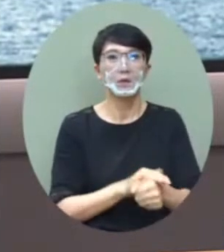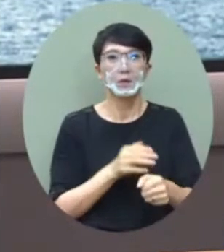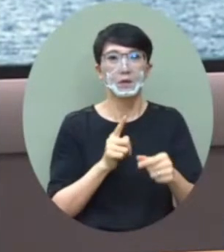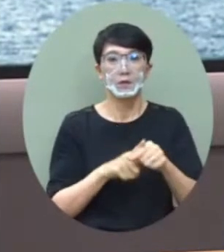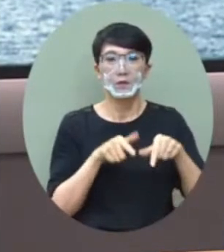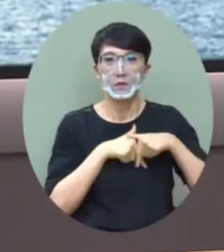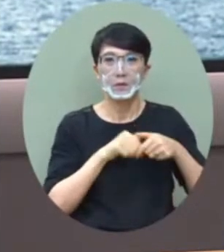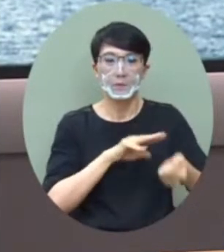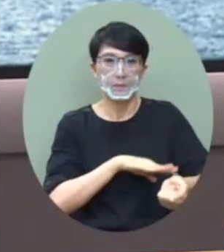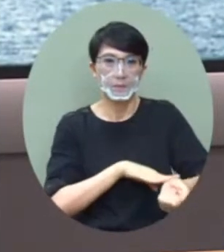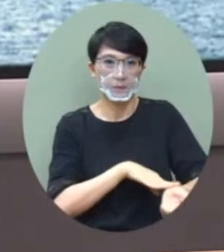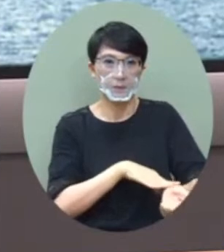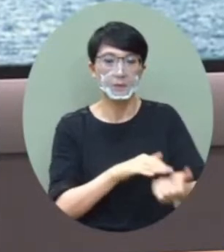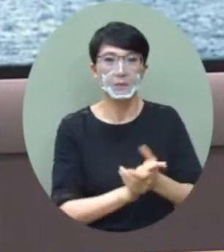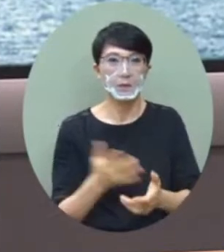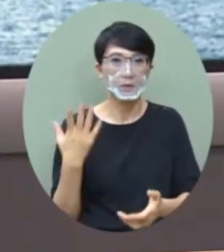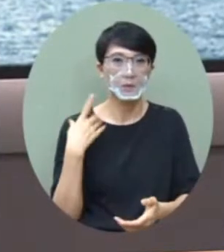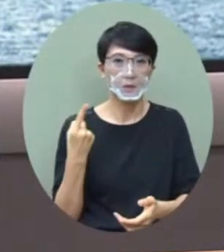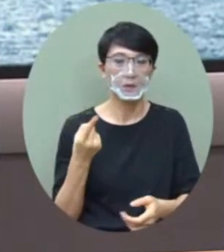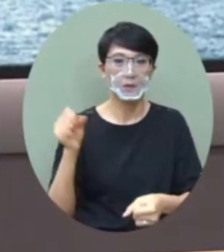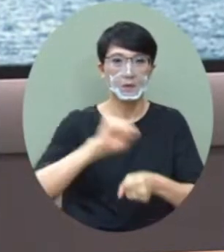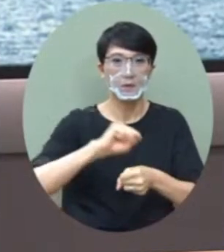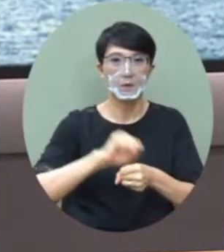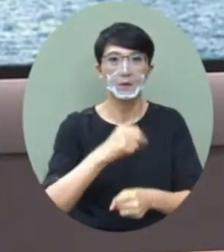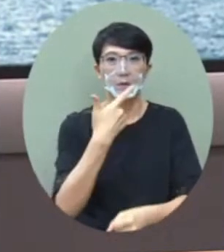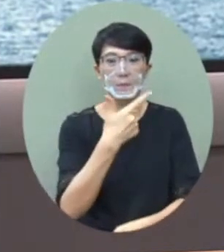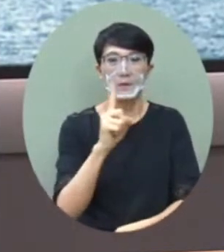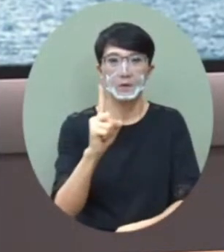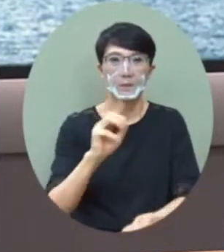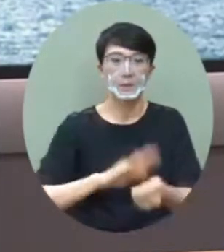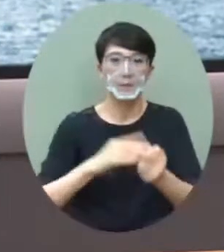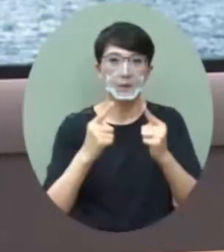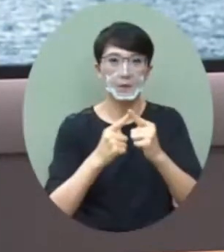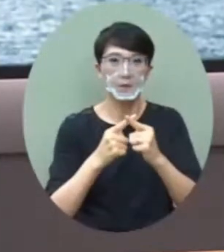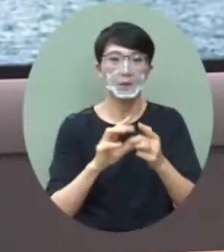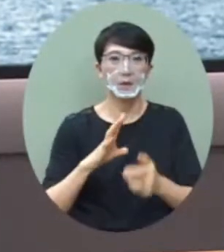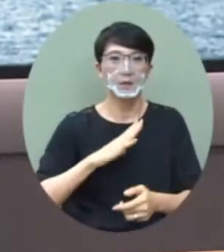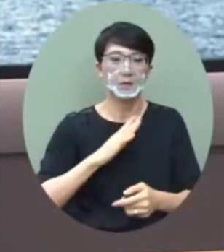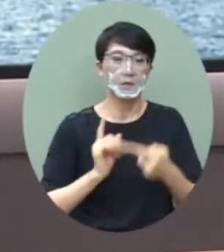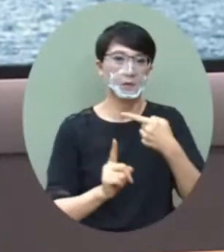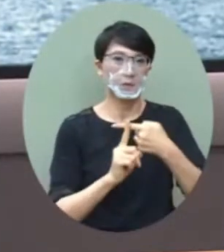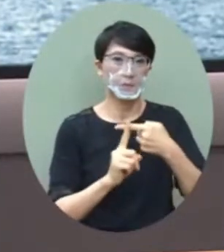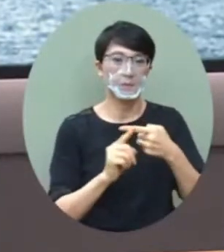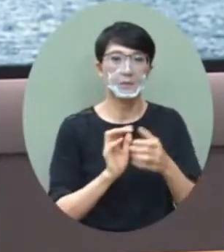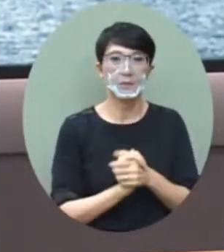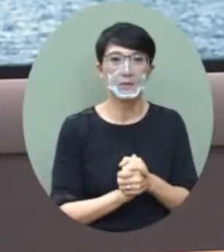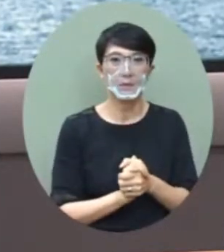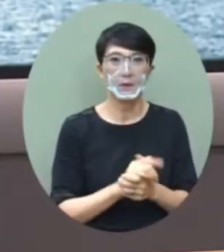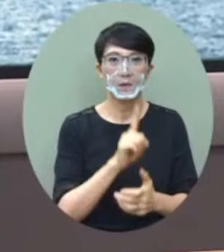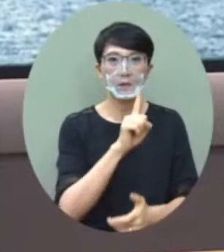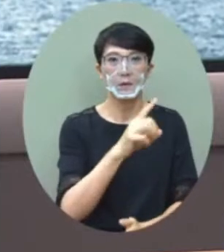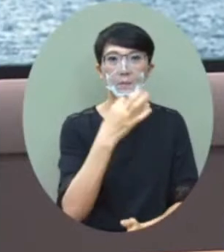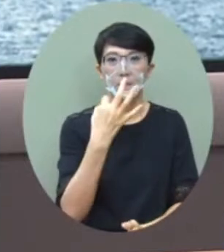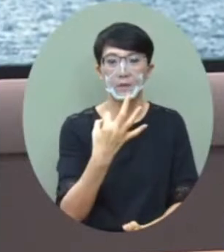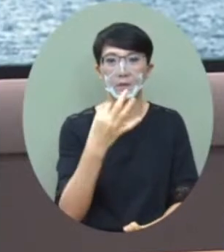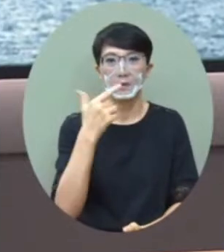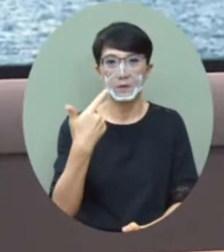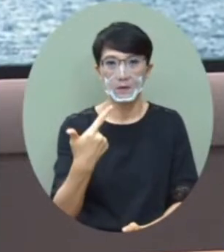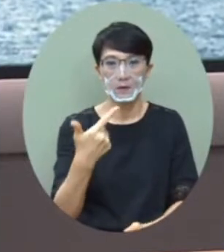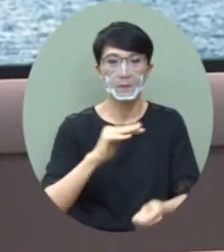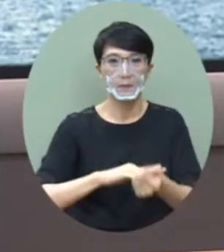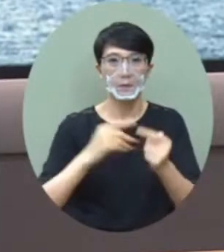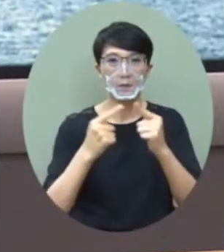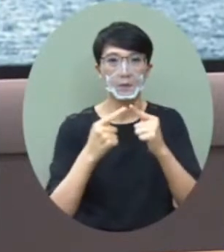Center, and the Asia World Expo Community Treatment Facility. Last night, as of last night, 81 were in